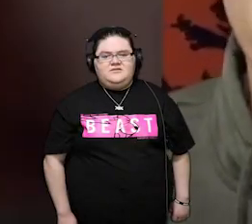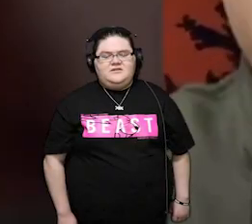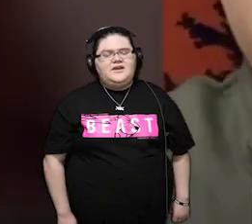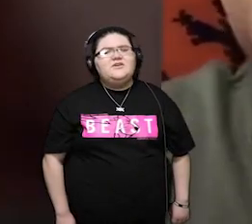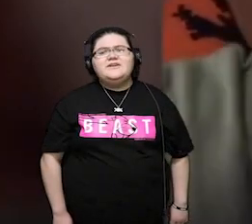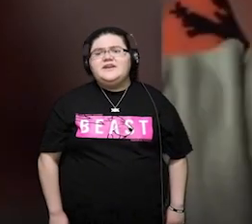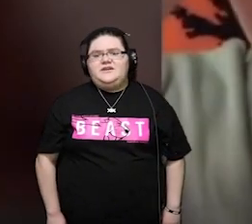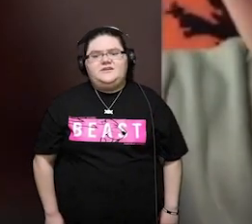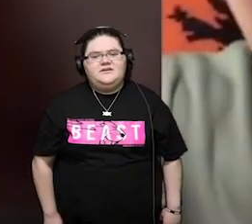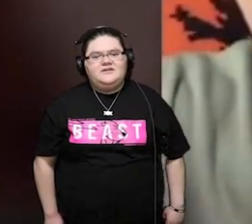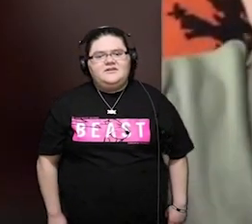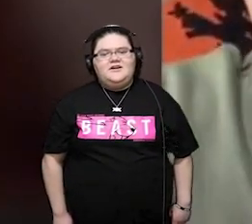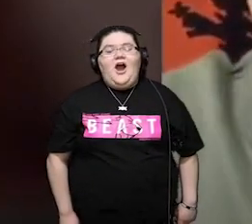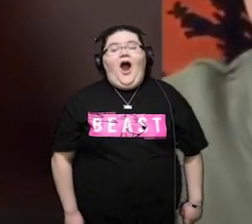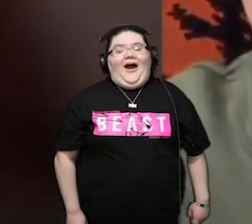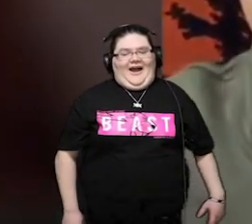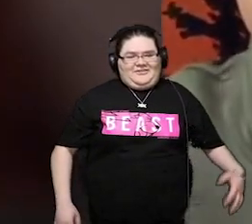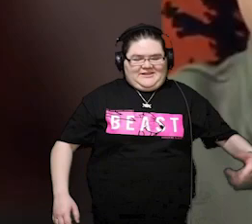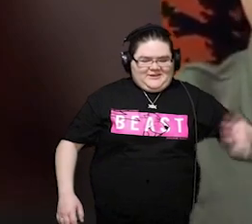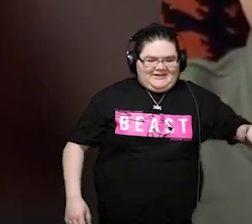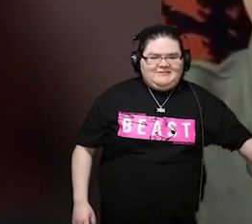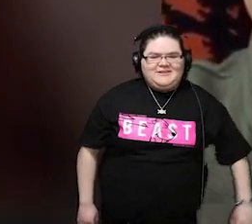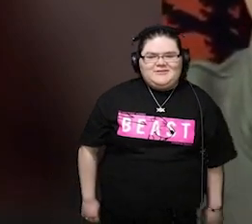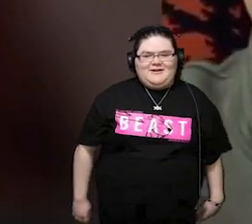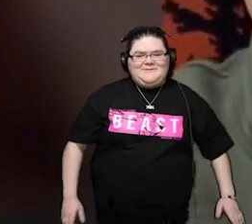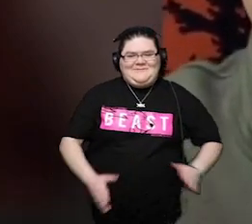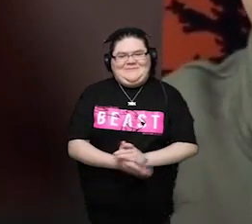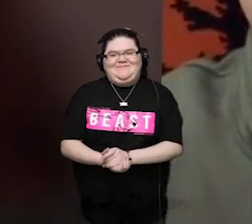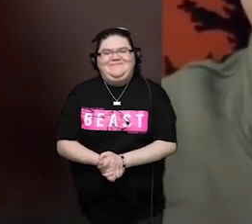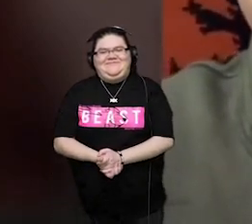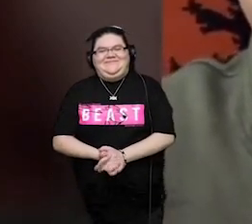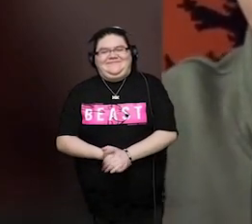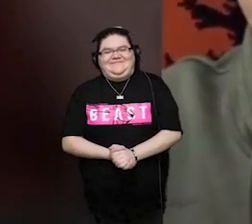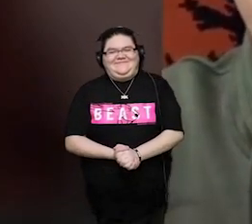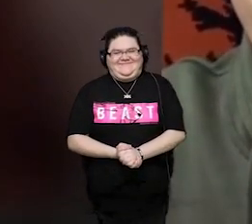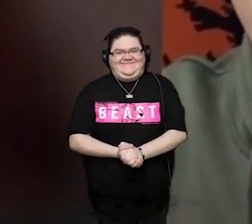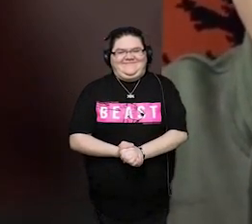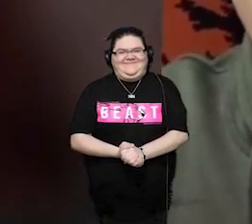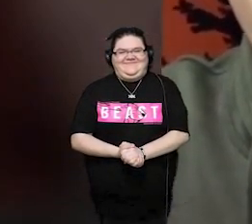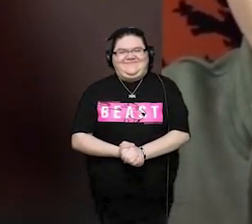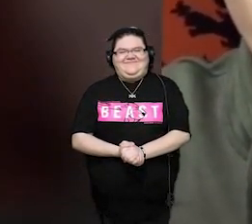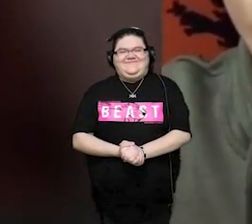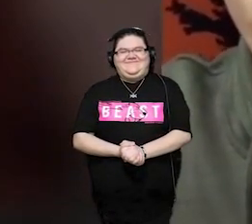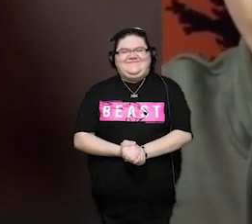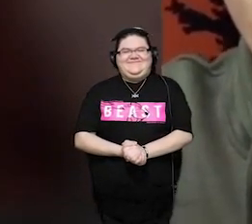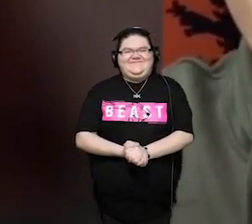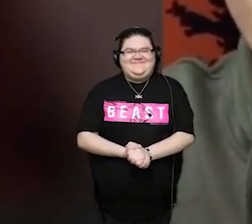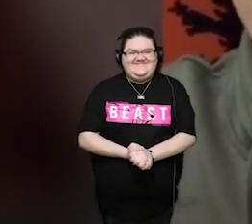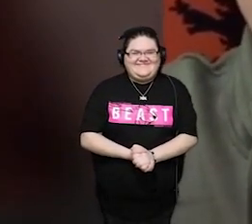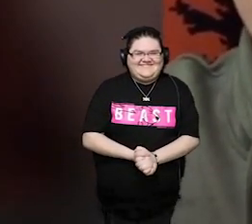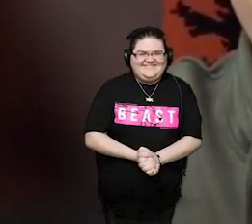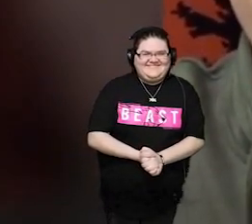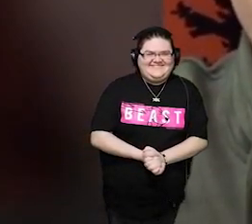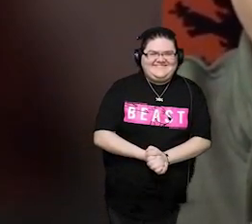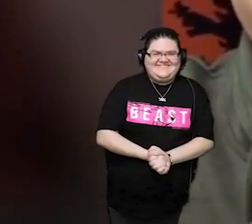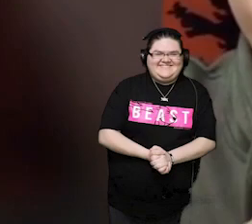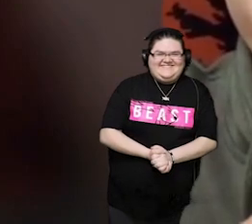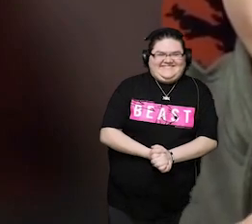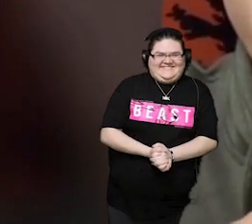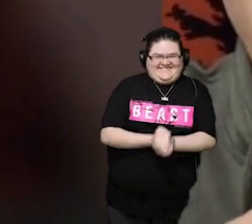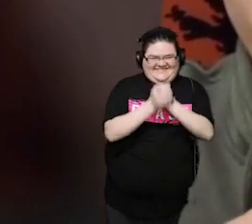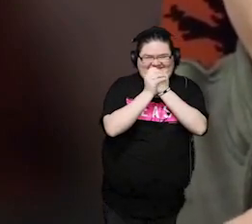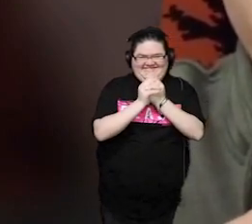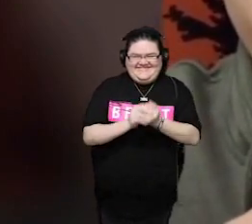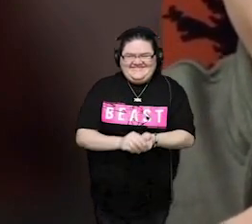Questions we have for British people. I don't get it. First question is, do you guys do American accents for fun? Because all the time we'll be like, love, literally, listen here.